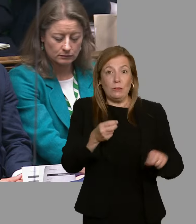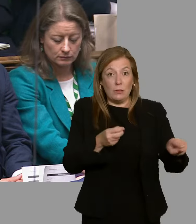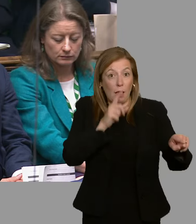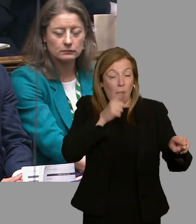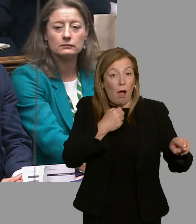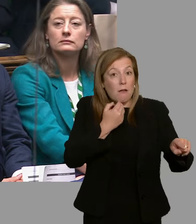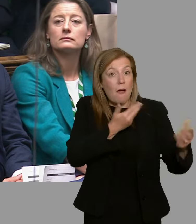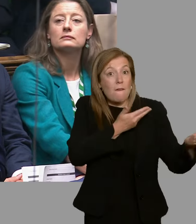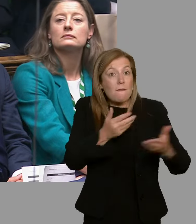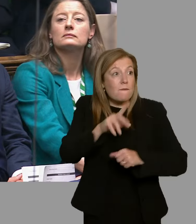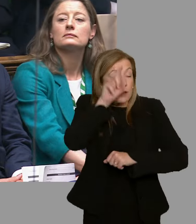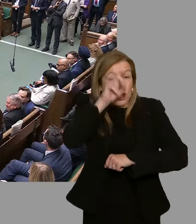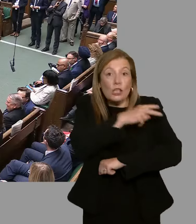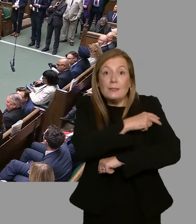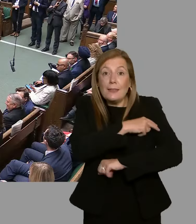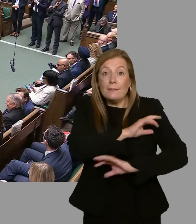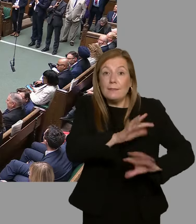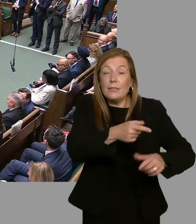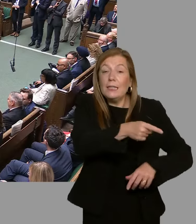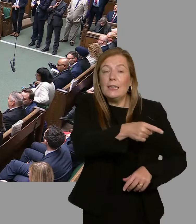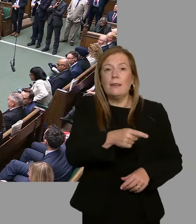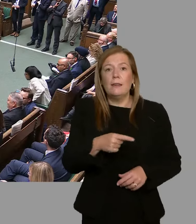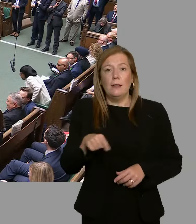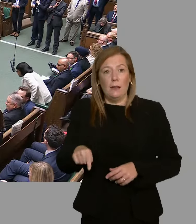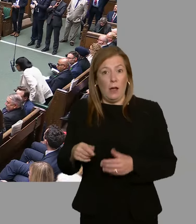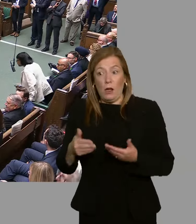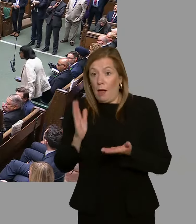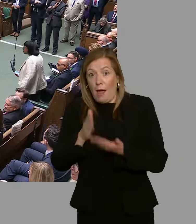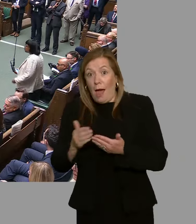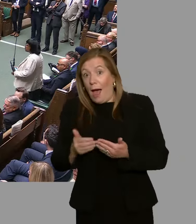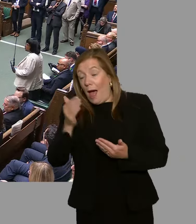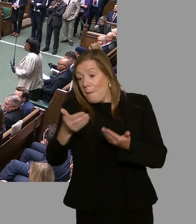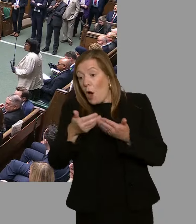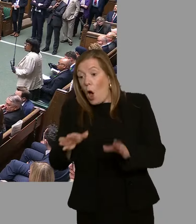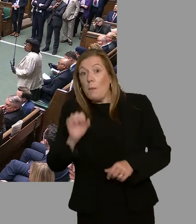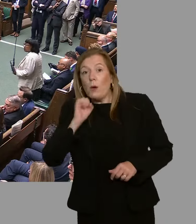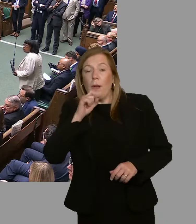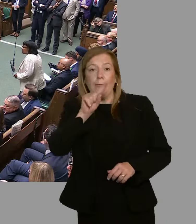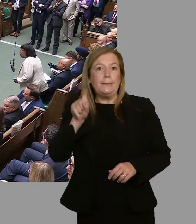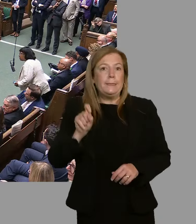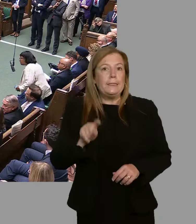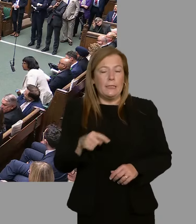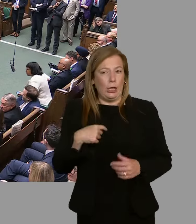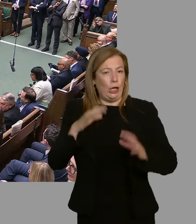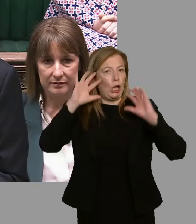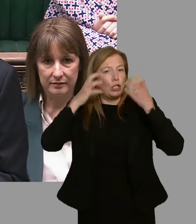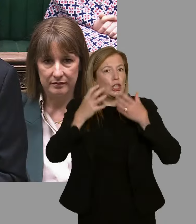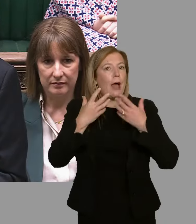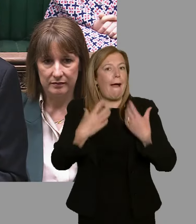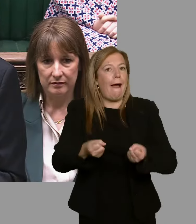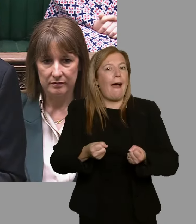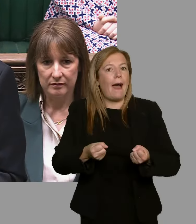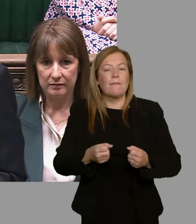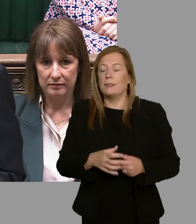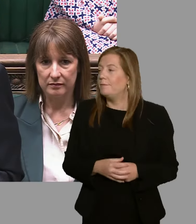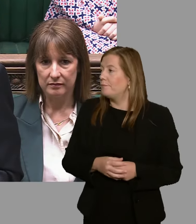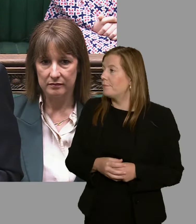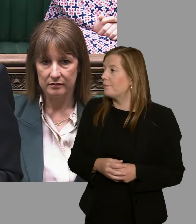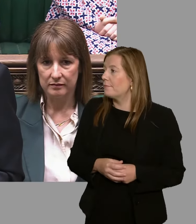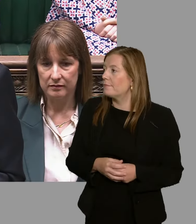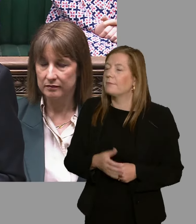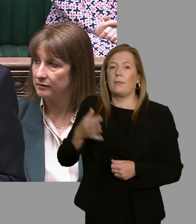West to stop this decision? Prime Minister. Mr. Speaker, I'm grateful to him for raising this issue, which must be of concern. I'm not across